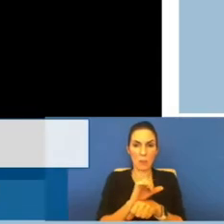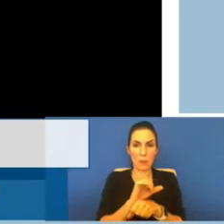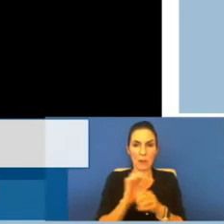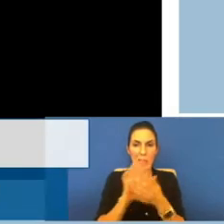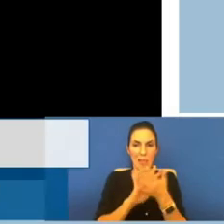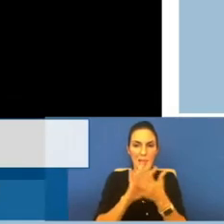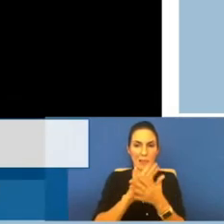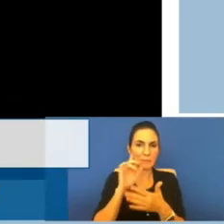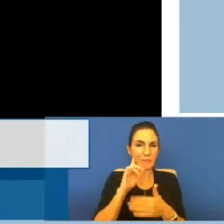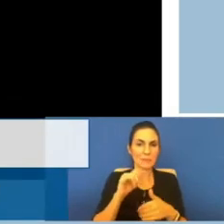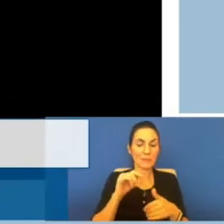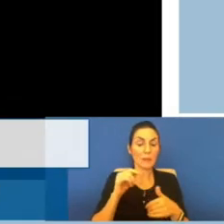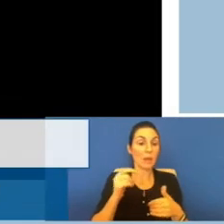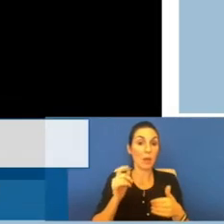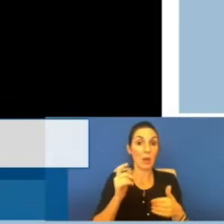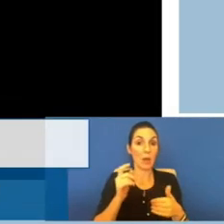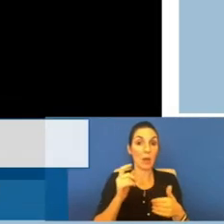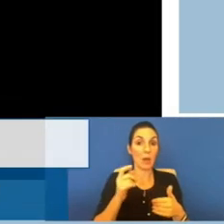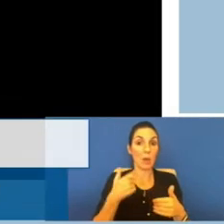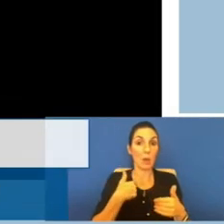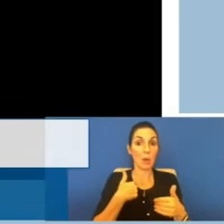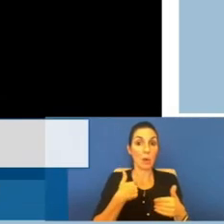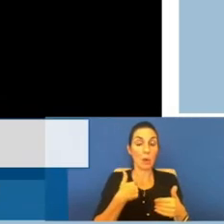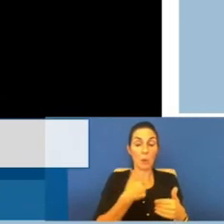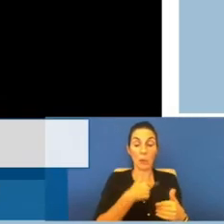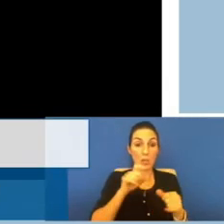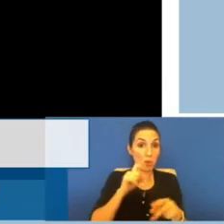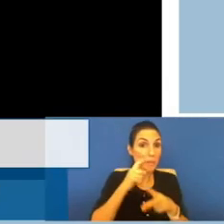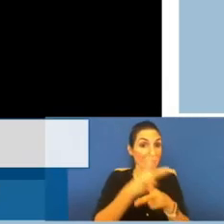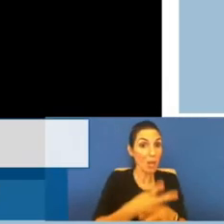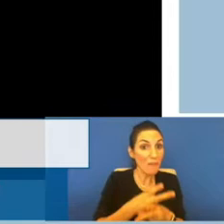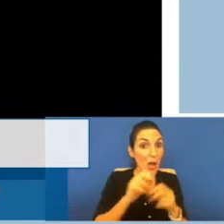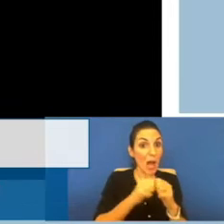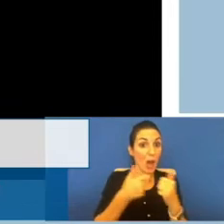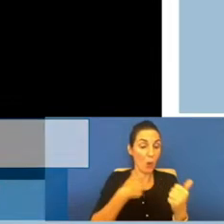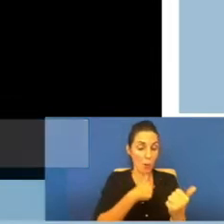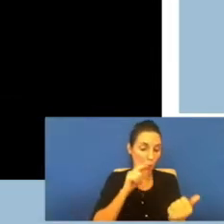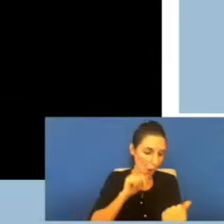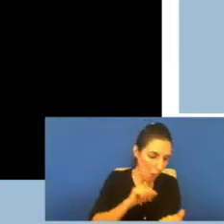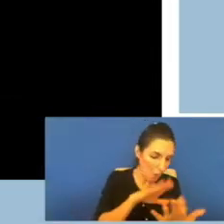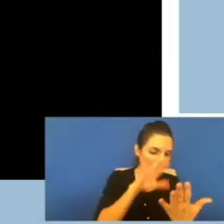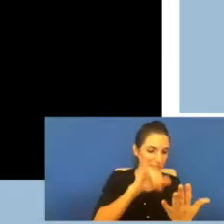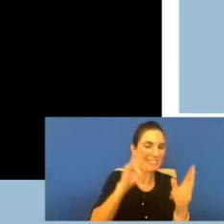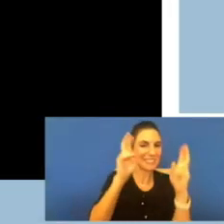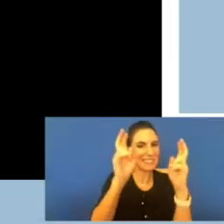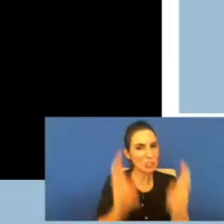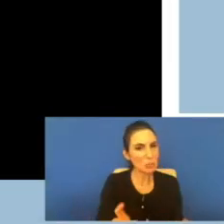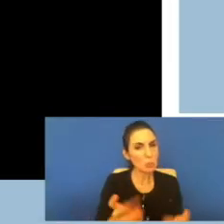a field is to be careful about how we are approaching these issues, how we are thinking about